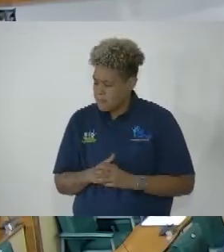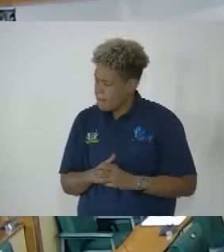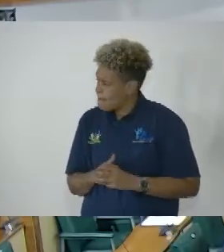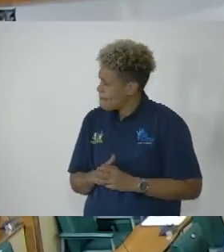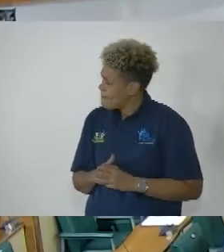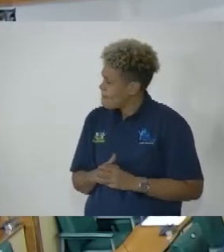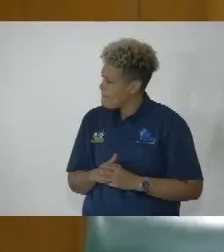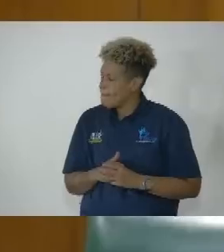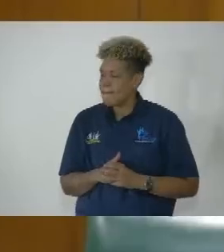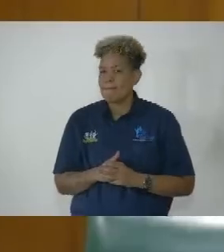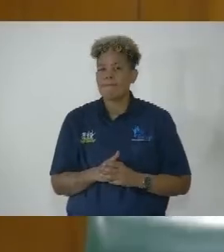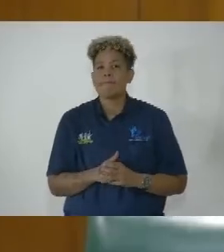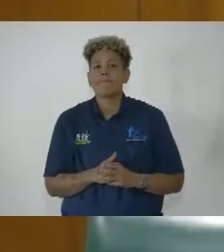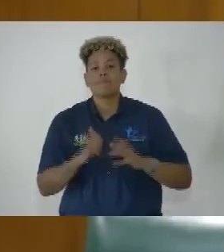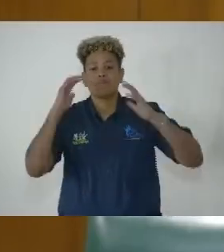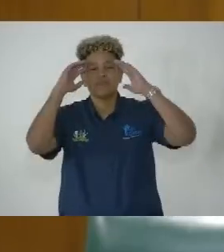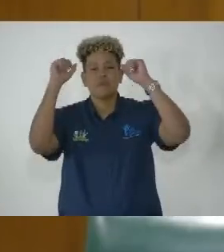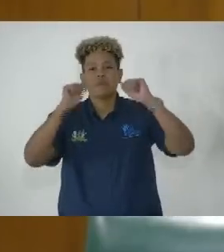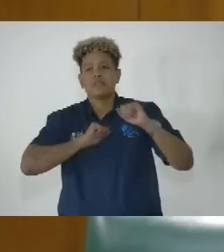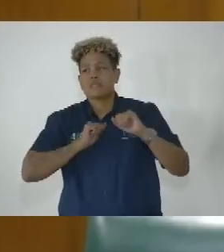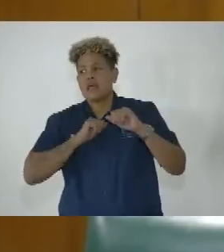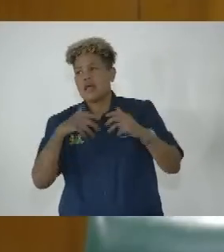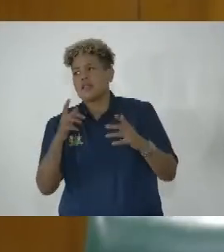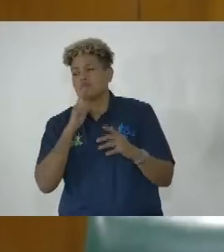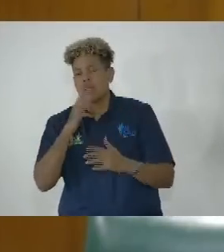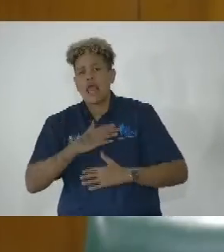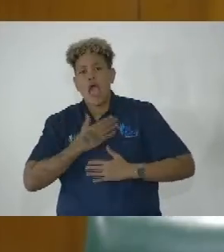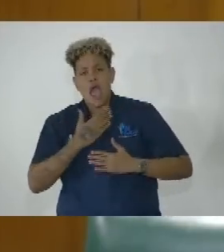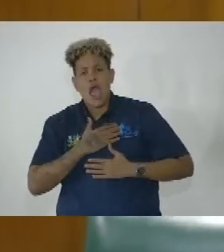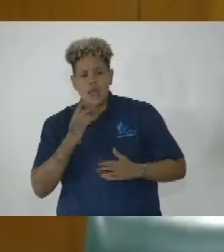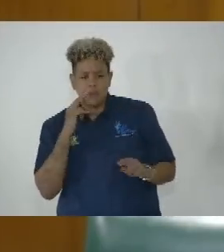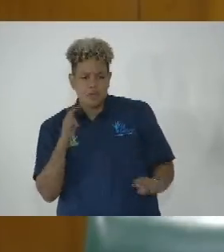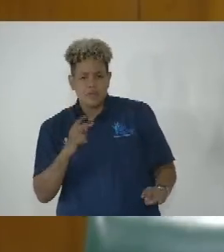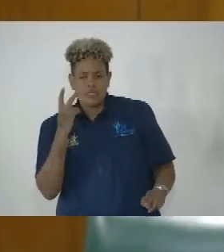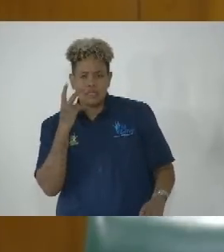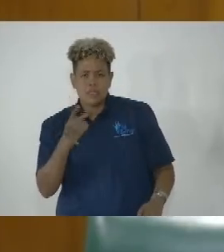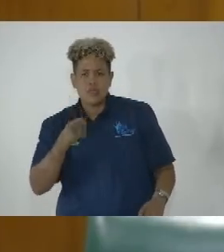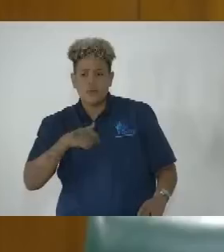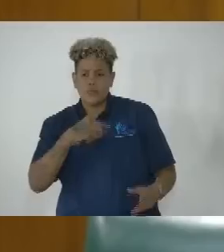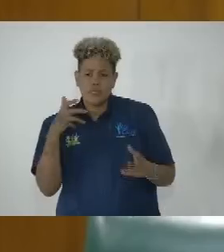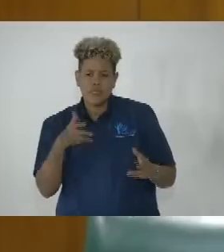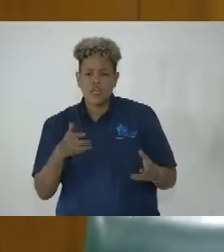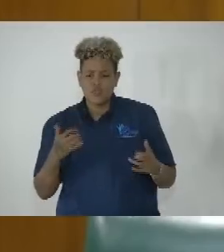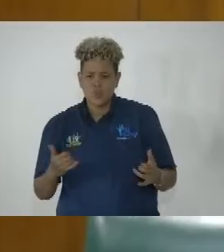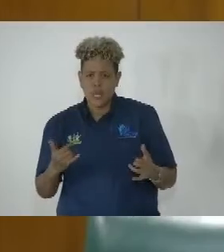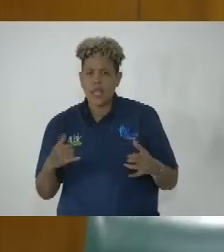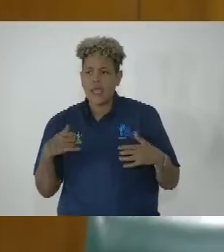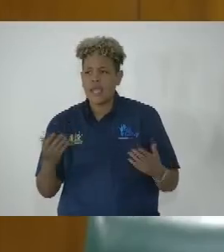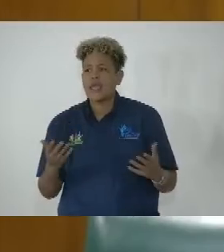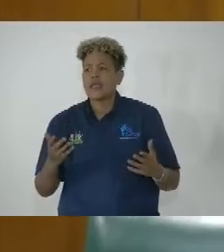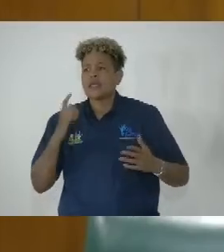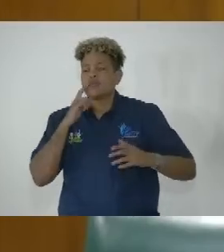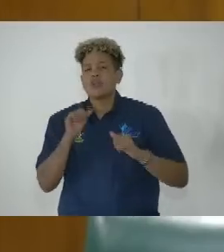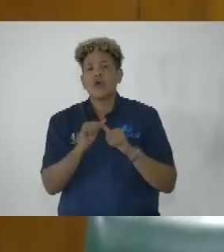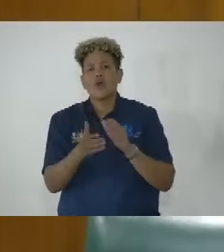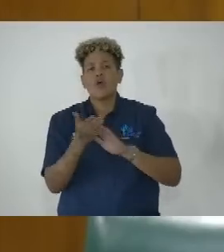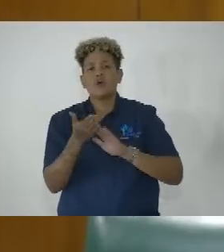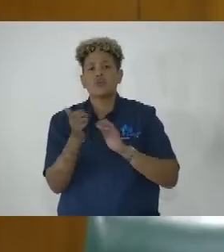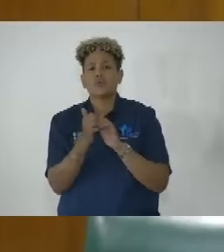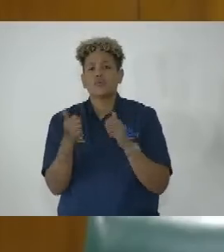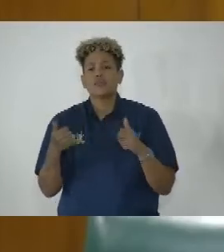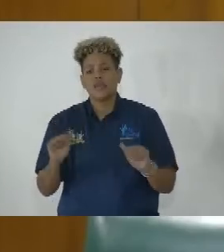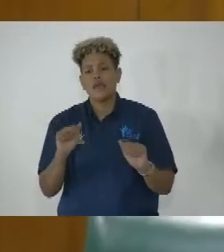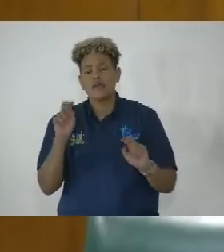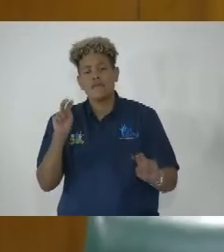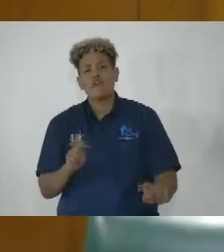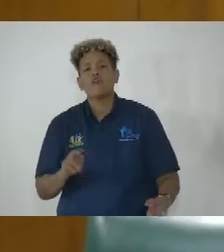Mr. President, I am very happy to see that we are here continuing with the effort